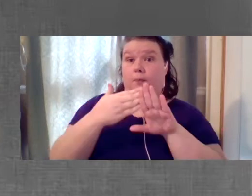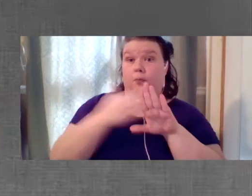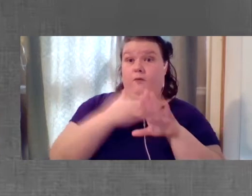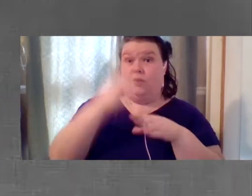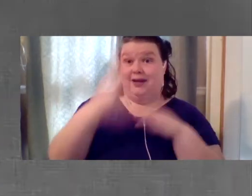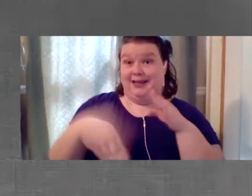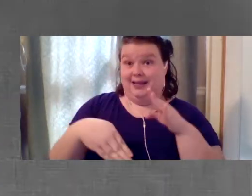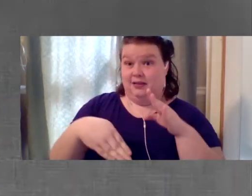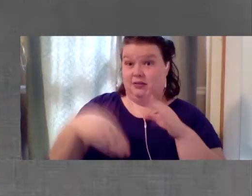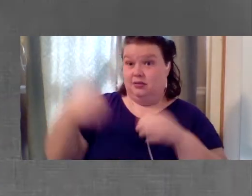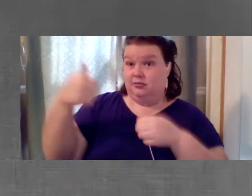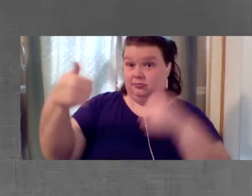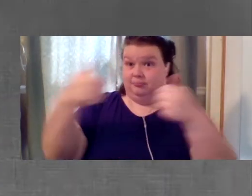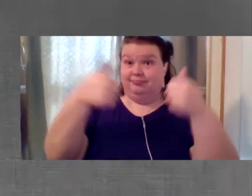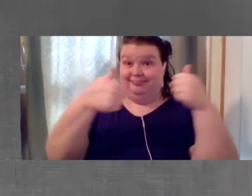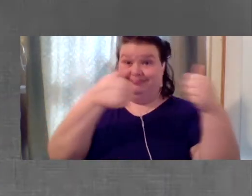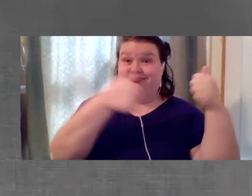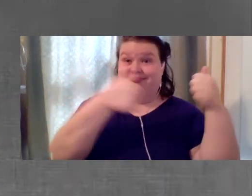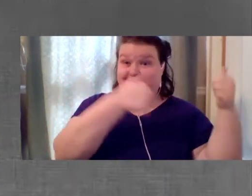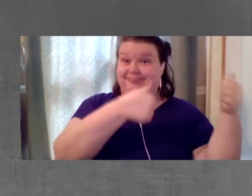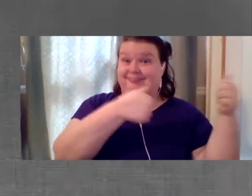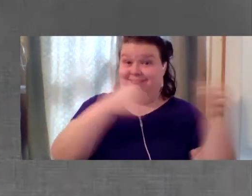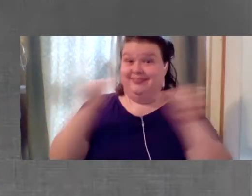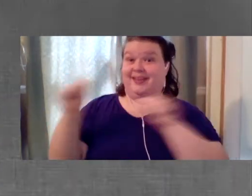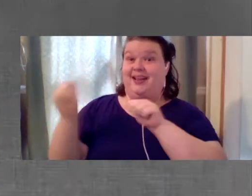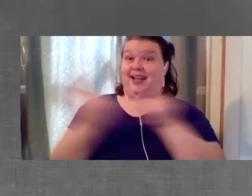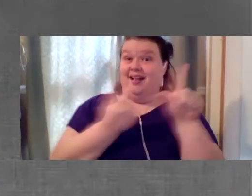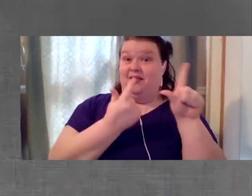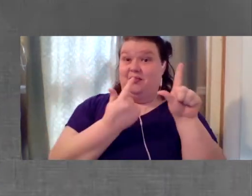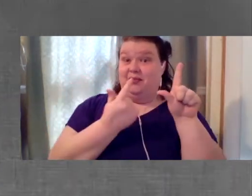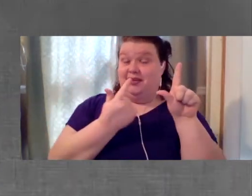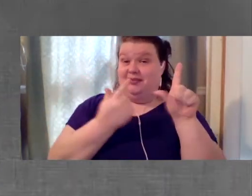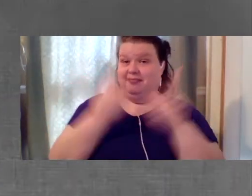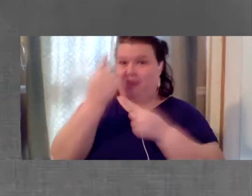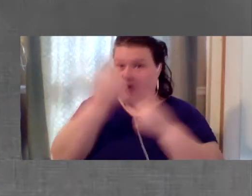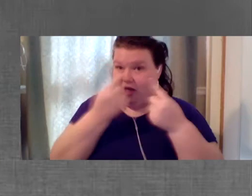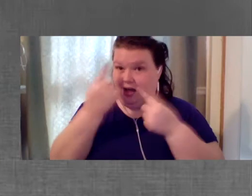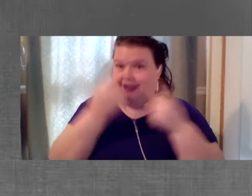comments and for everybody who provided input. Really, really appreciate y'all.